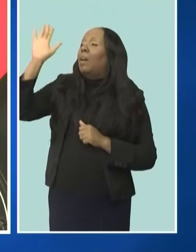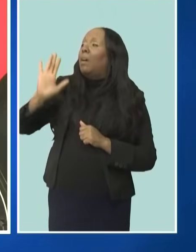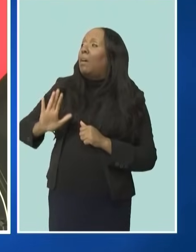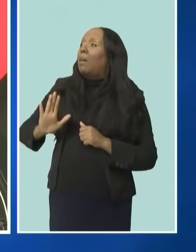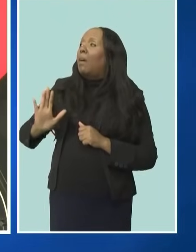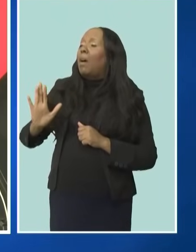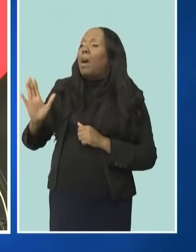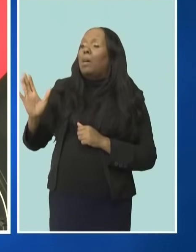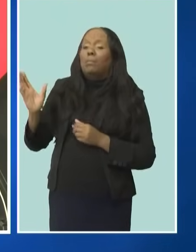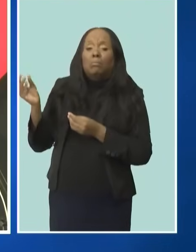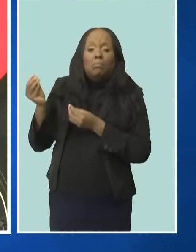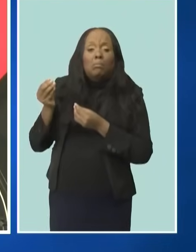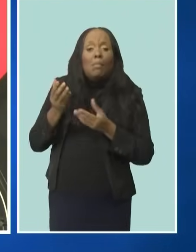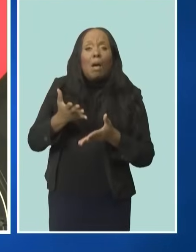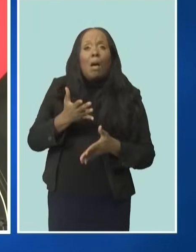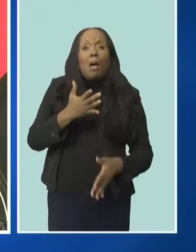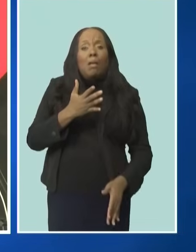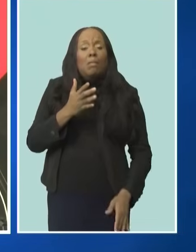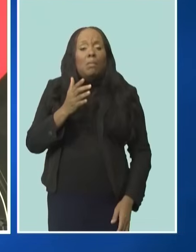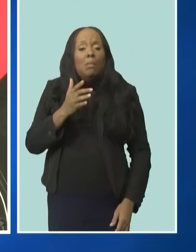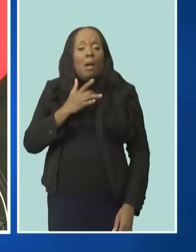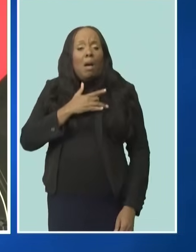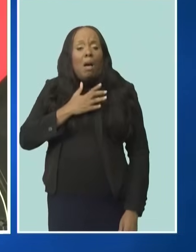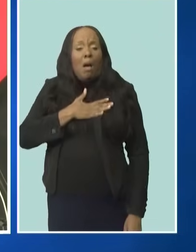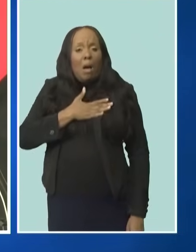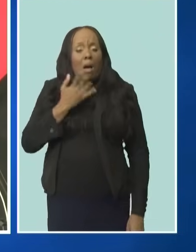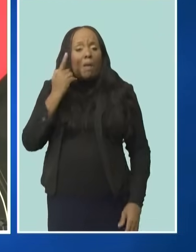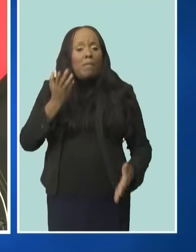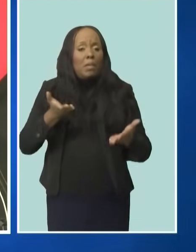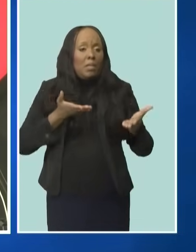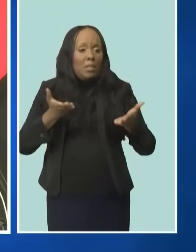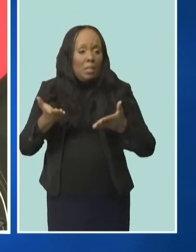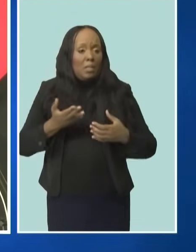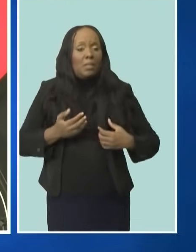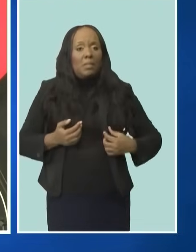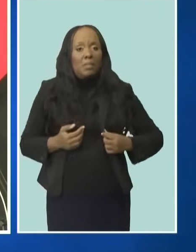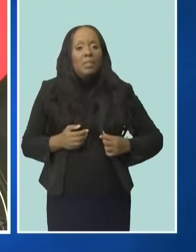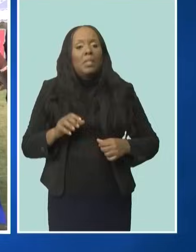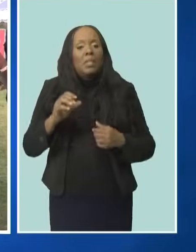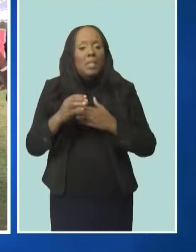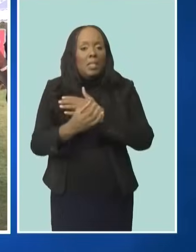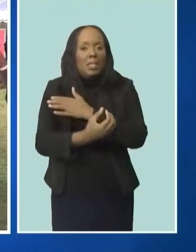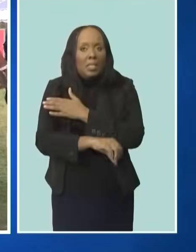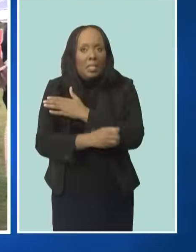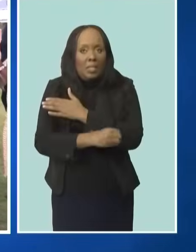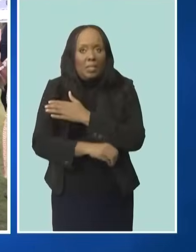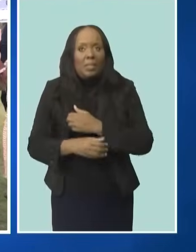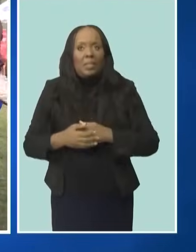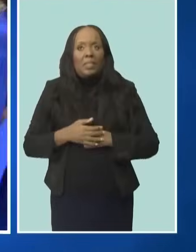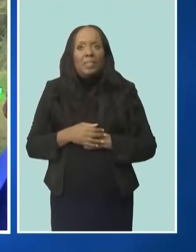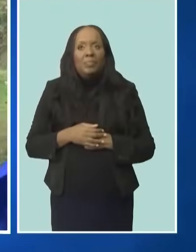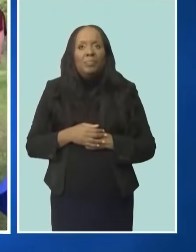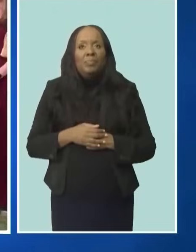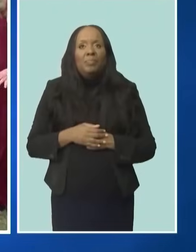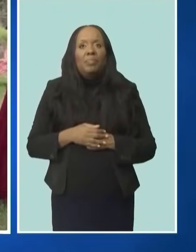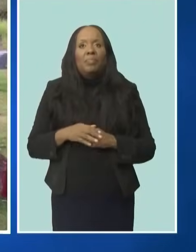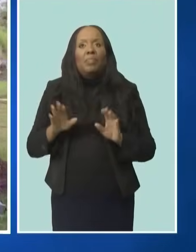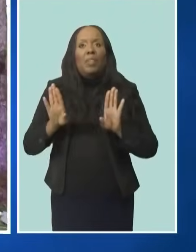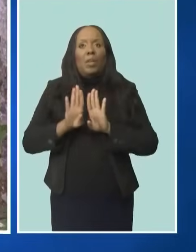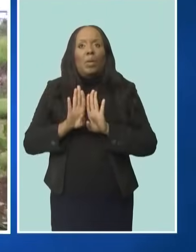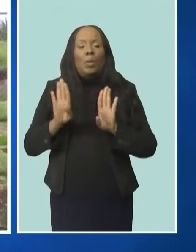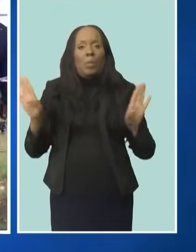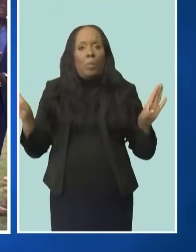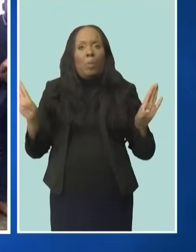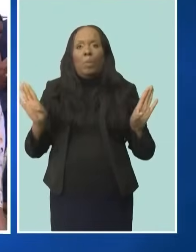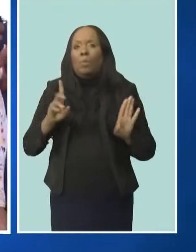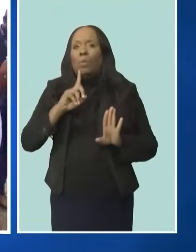the lives of so many people in this country, and in particular in St. John. Minister Griffith says the wall is his